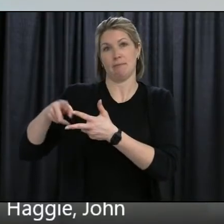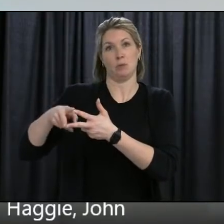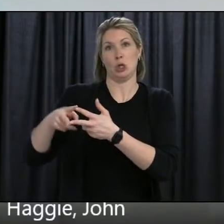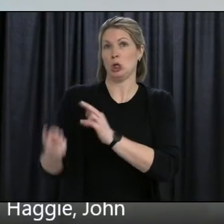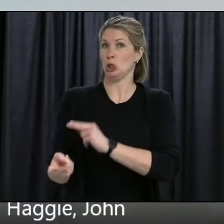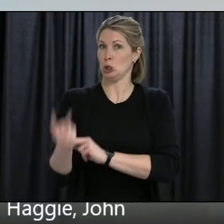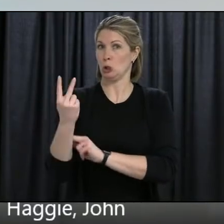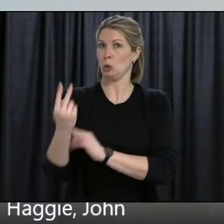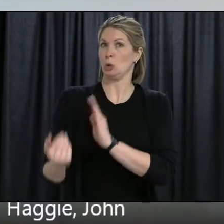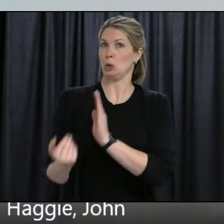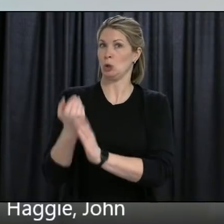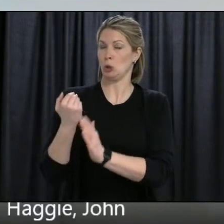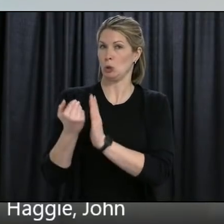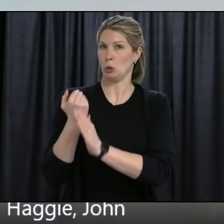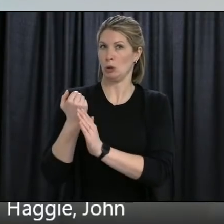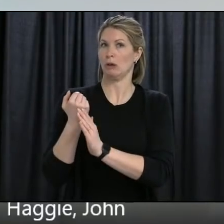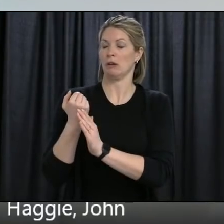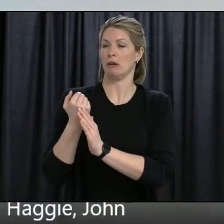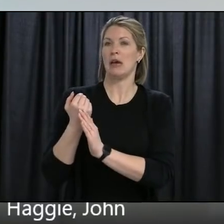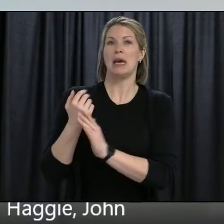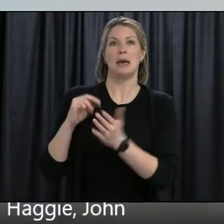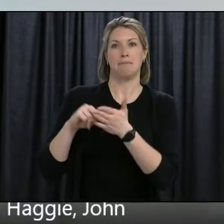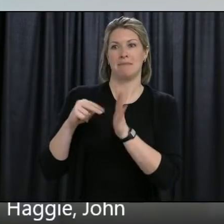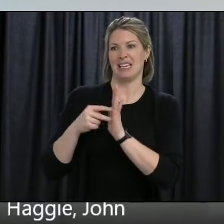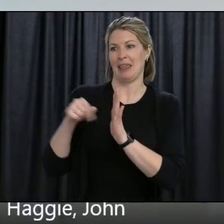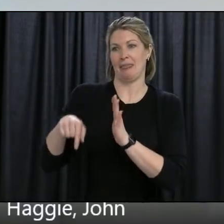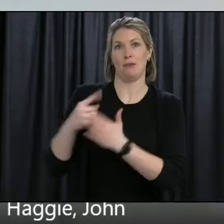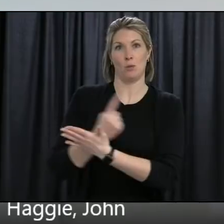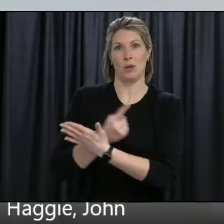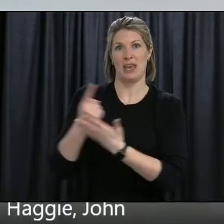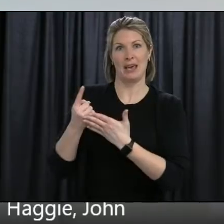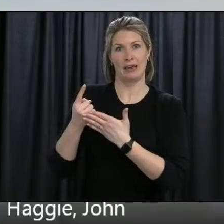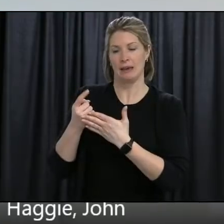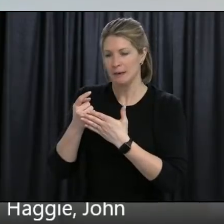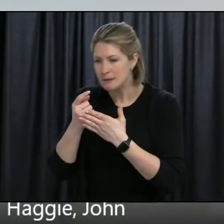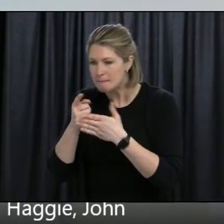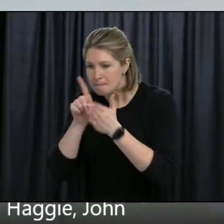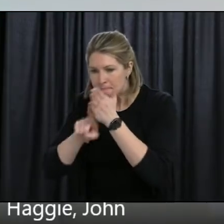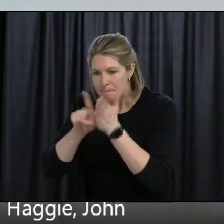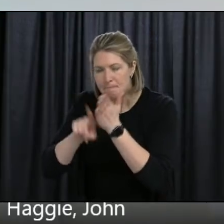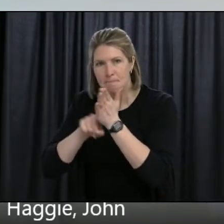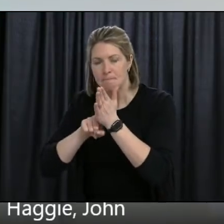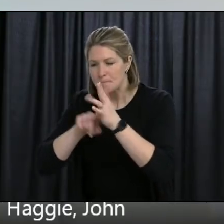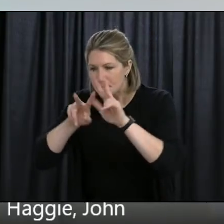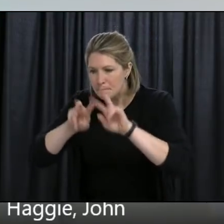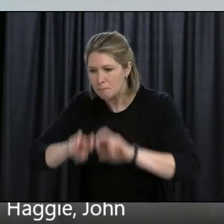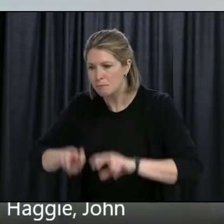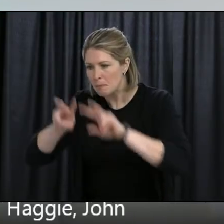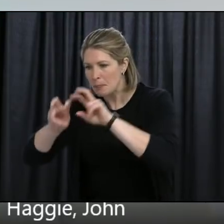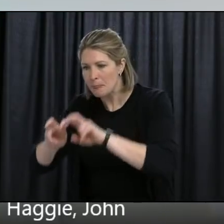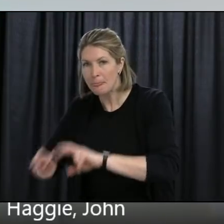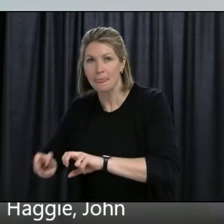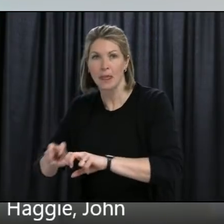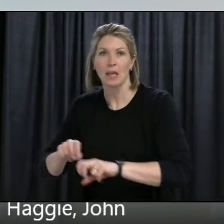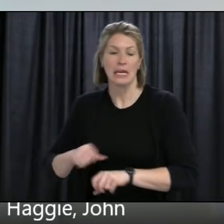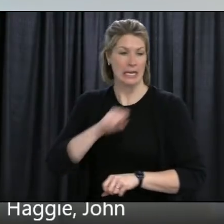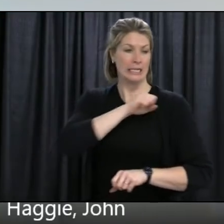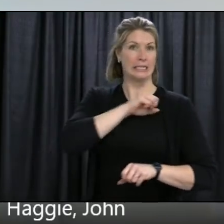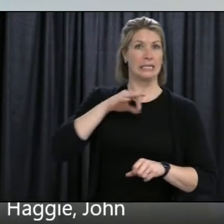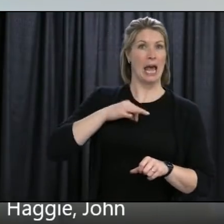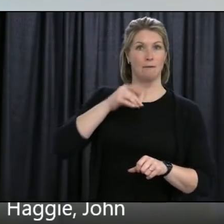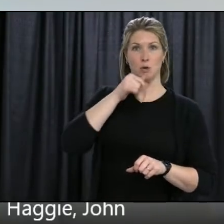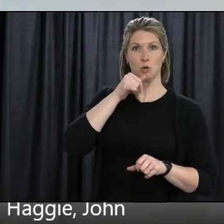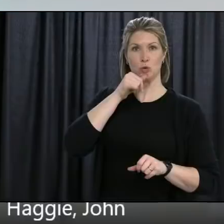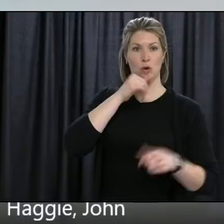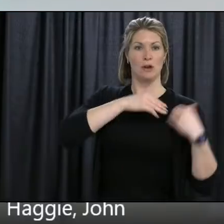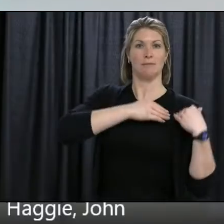week. The staff that would be involved in the whole gene sequencing activity have been diverted to do that because it was